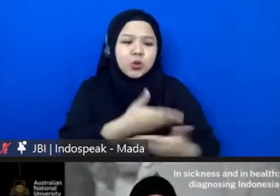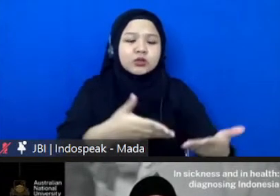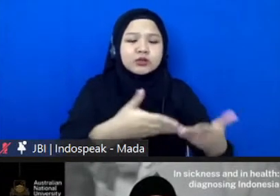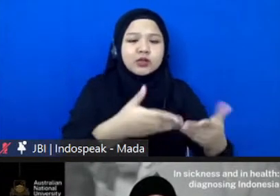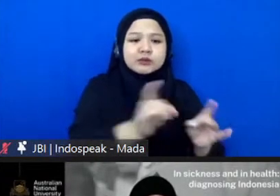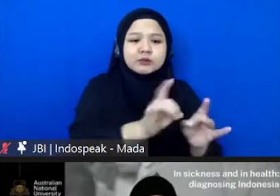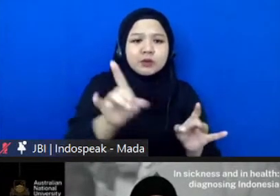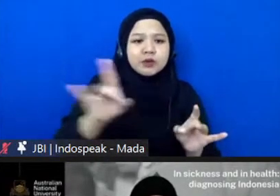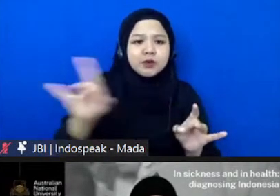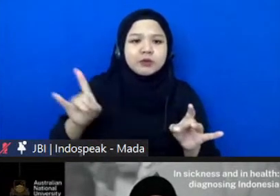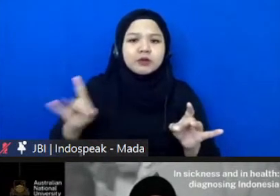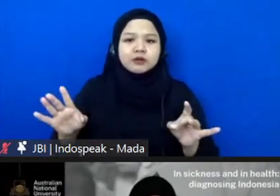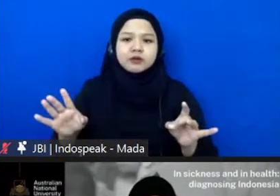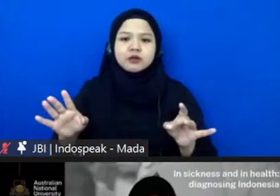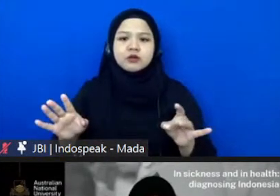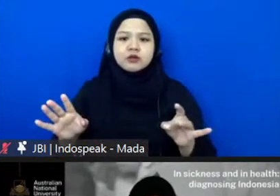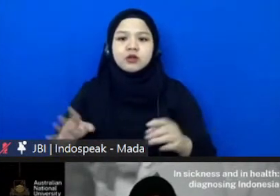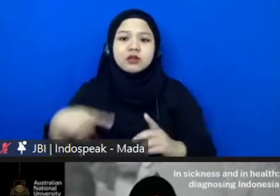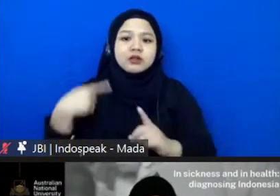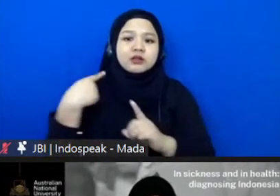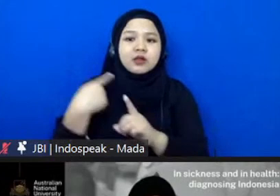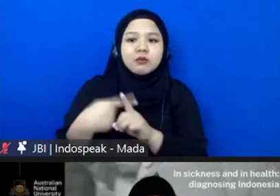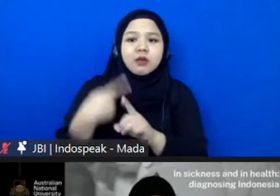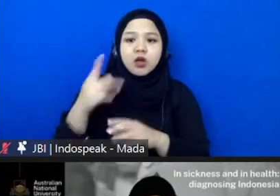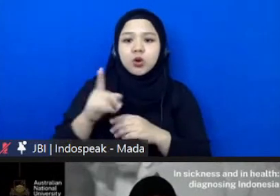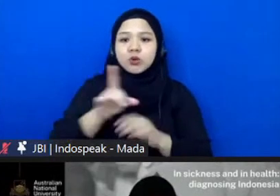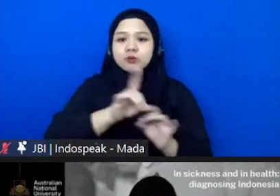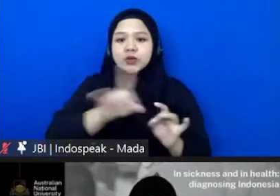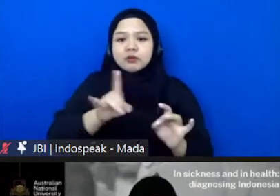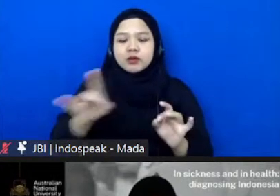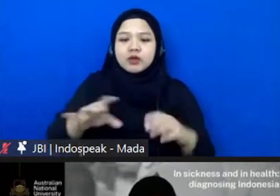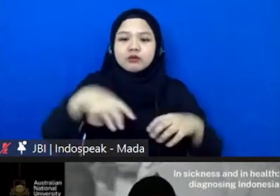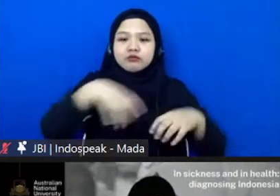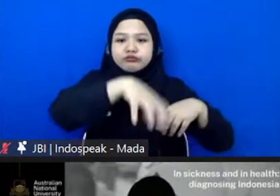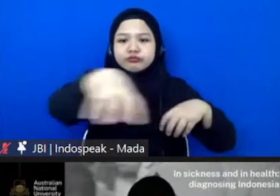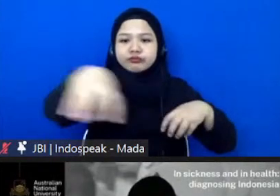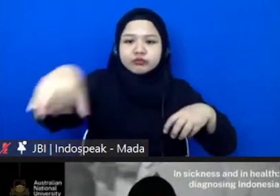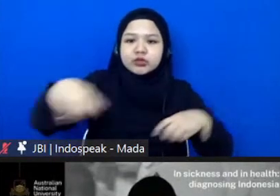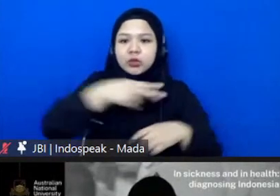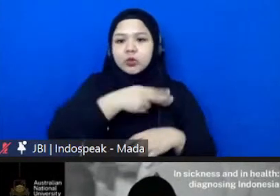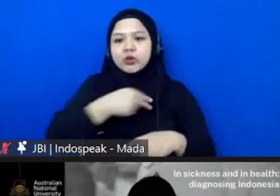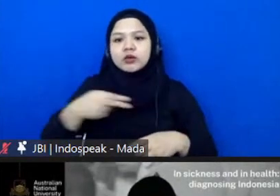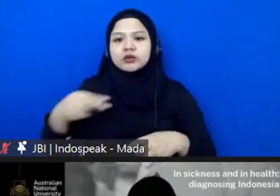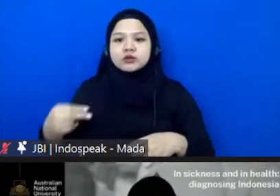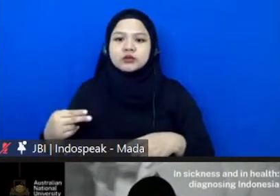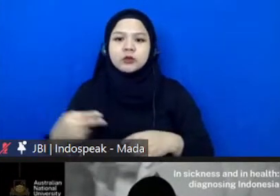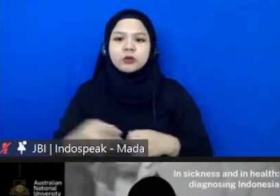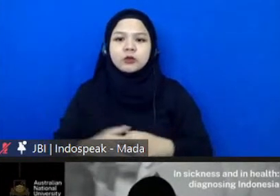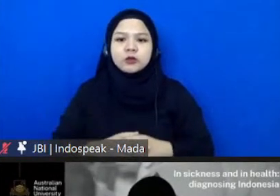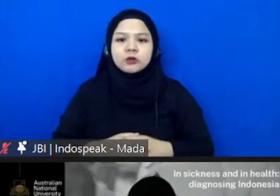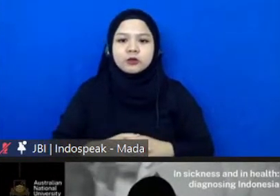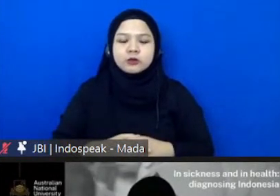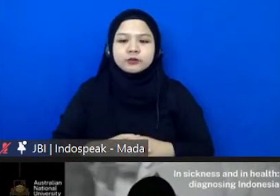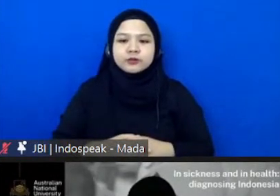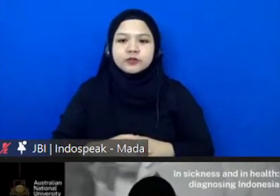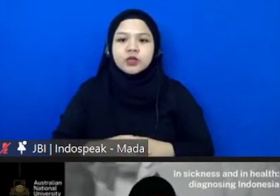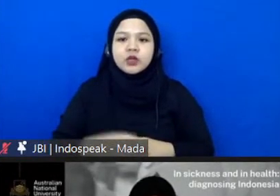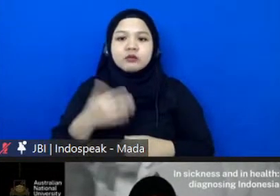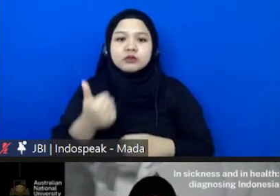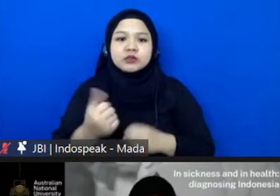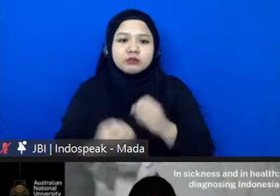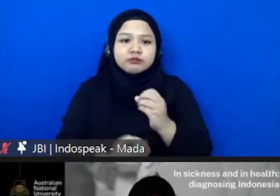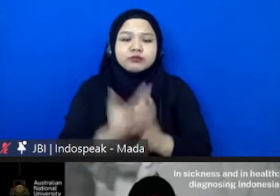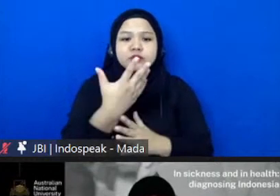into account the diversity across Indonesia. And we need to leverage this community system that organically form within